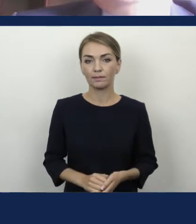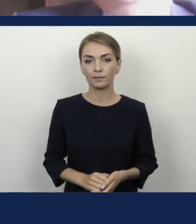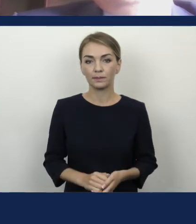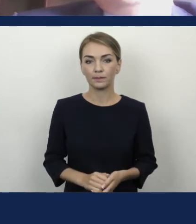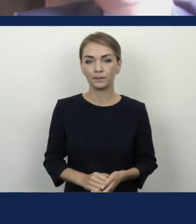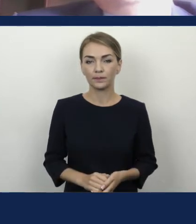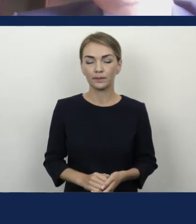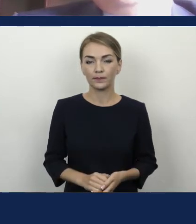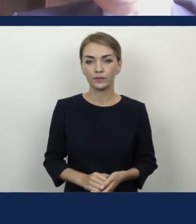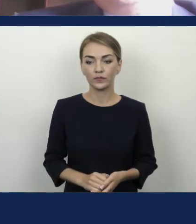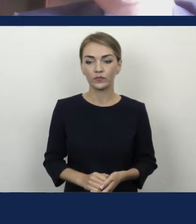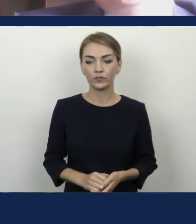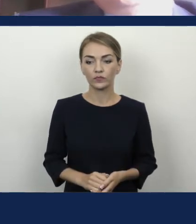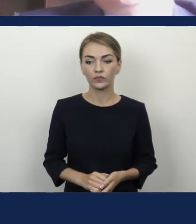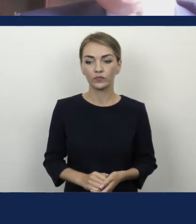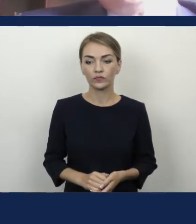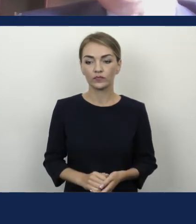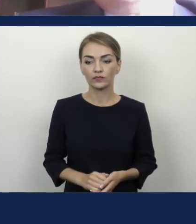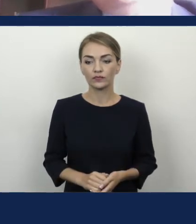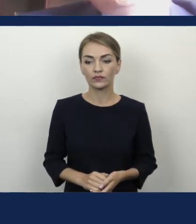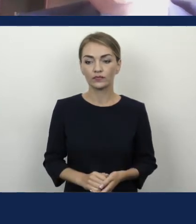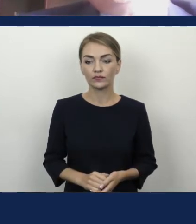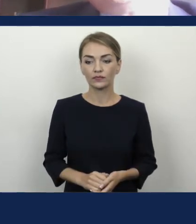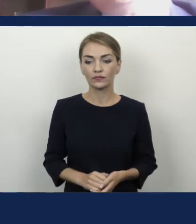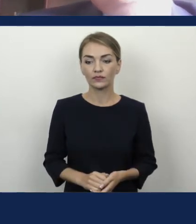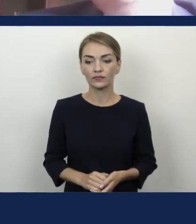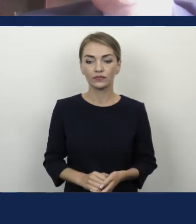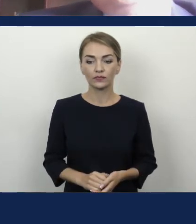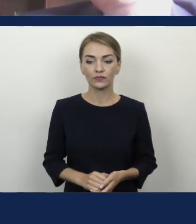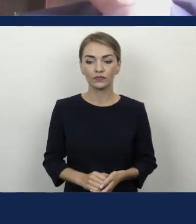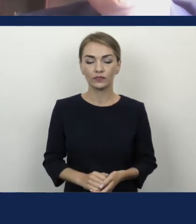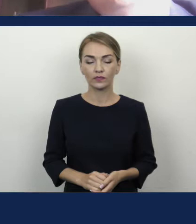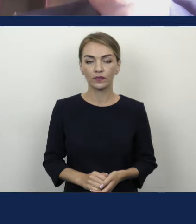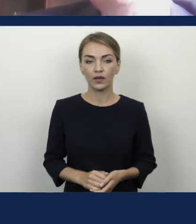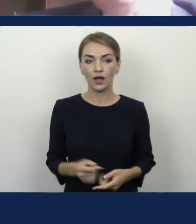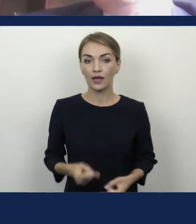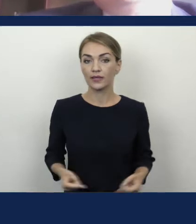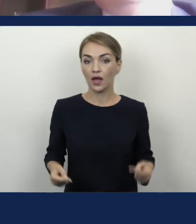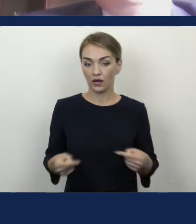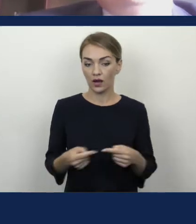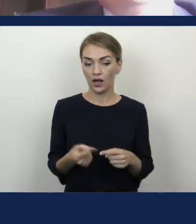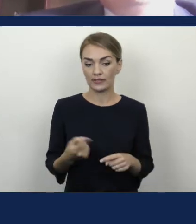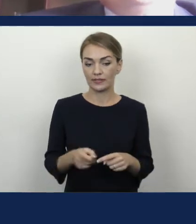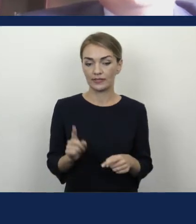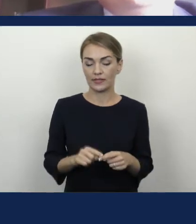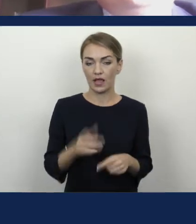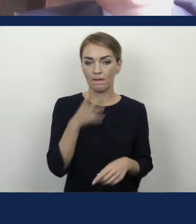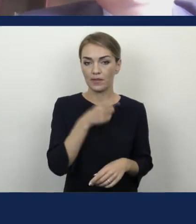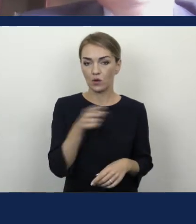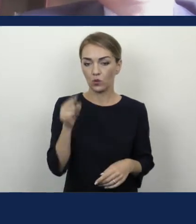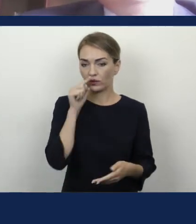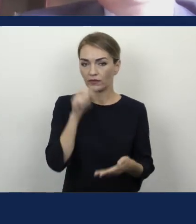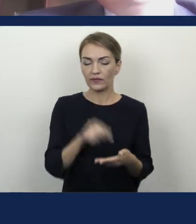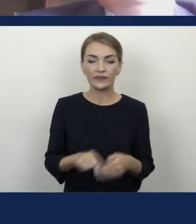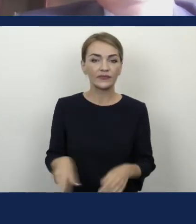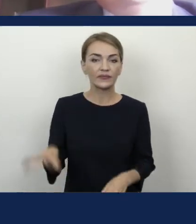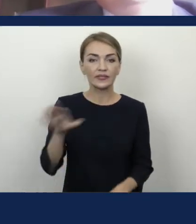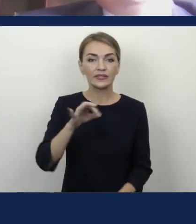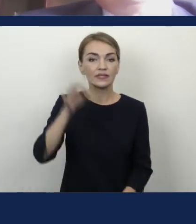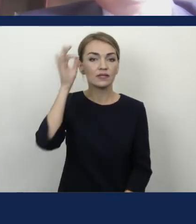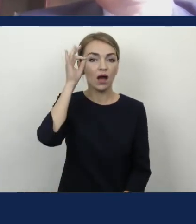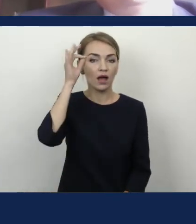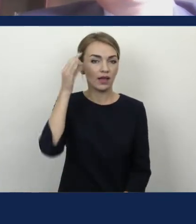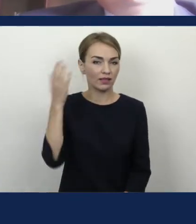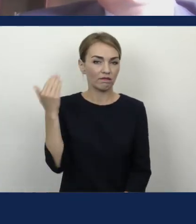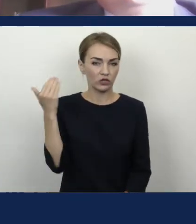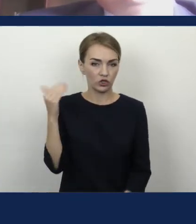all of the aforementioned elections took place within this period. The majority of